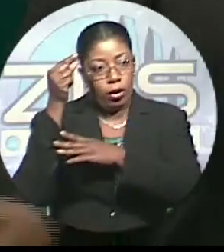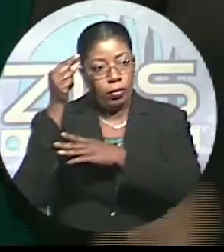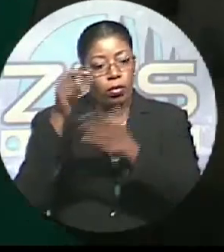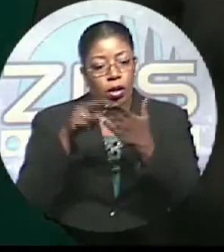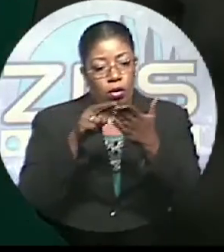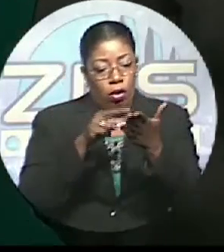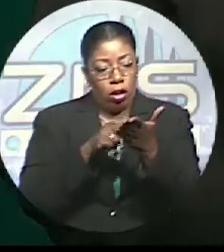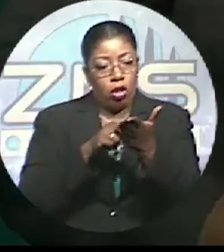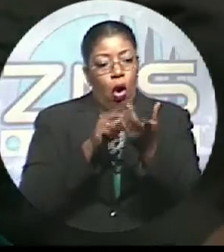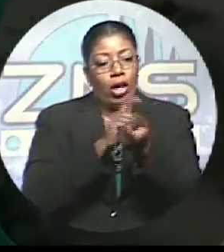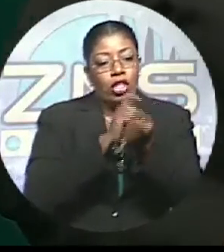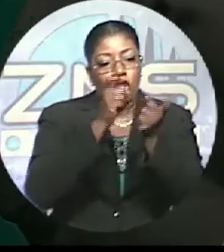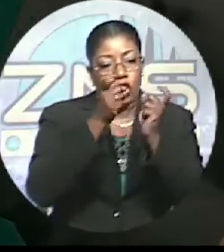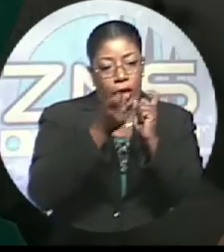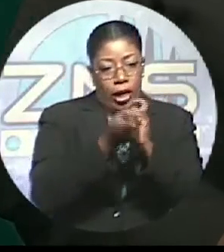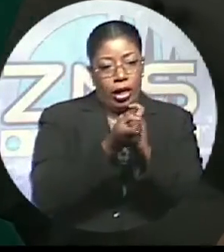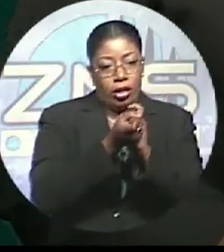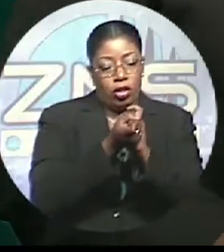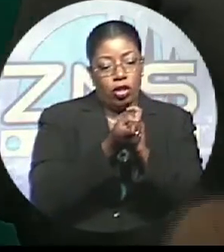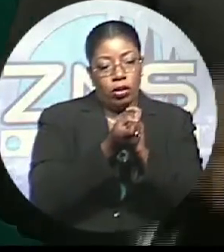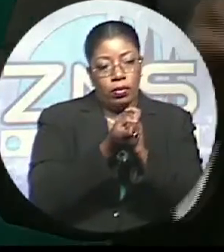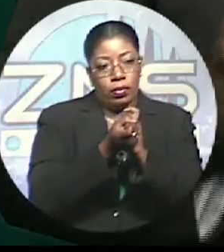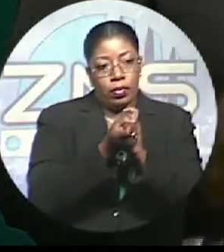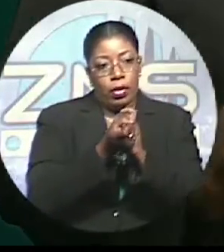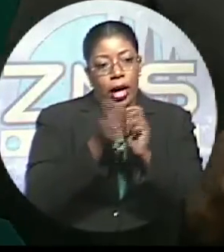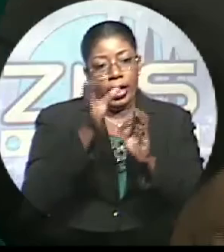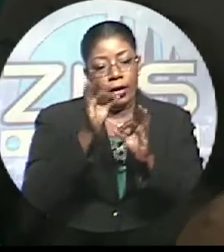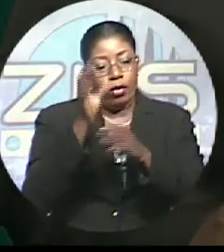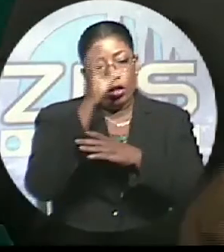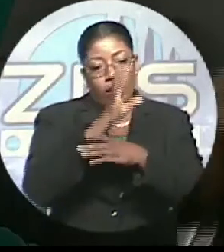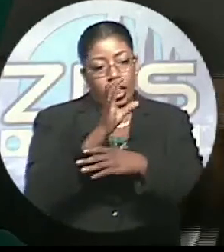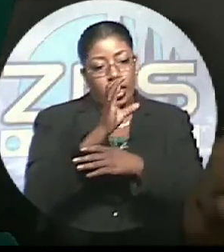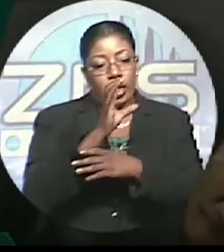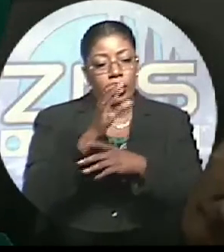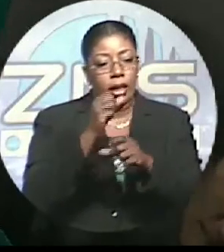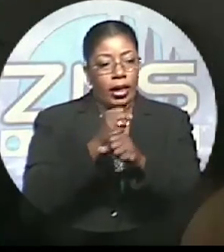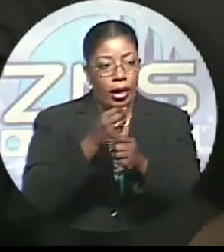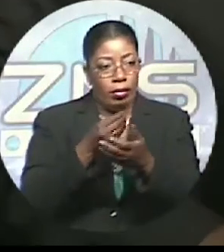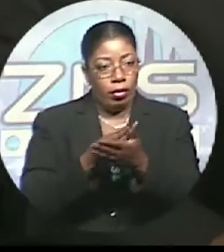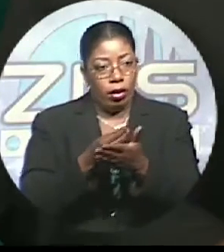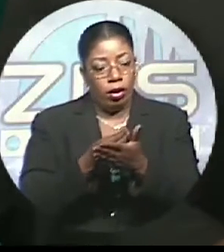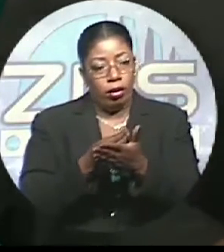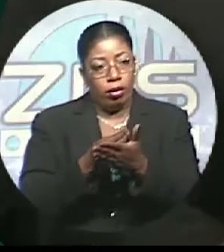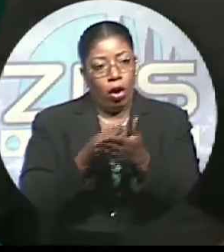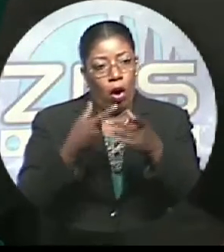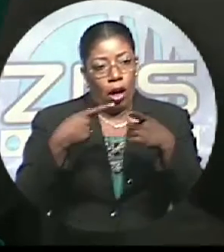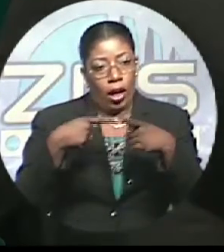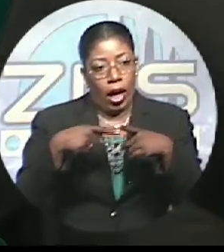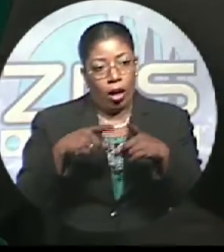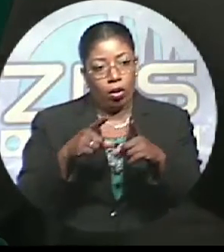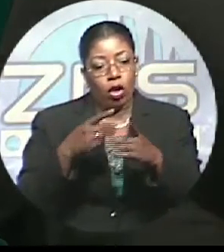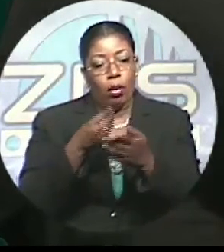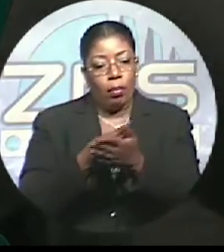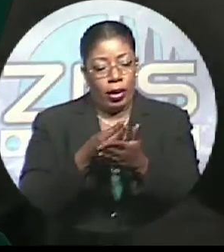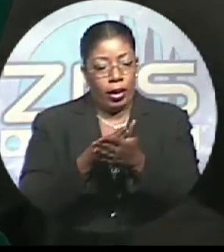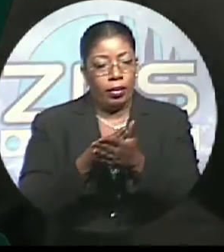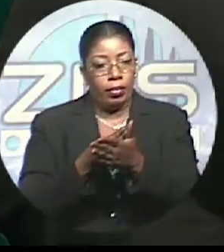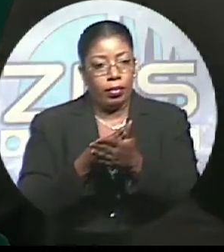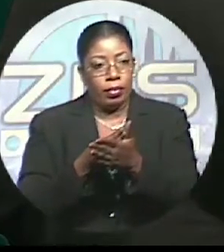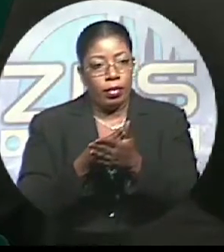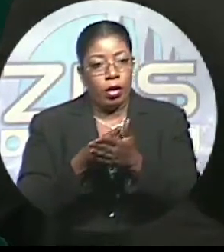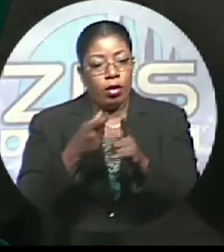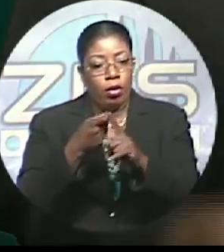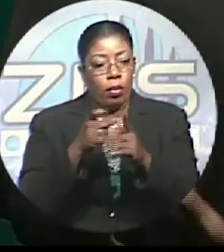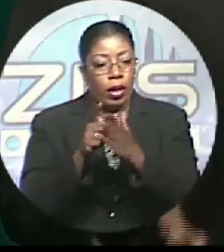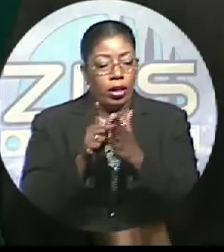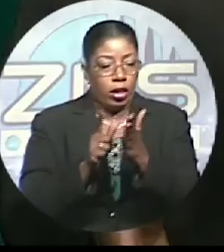or change ownership of a taxable good, and if you are seeking to receive concession or allowances under the provisions of the